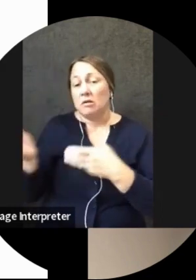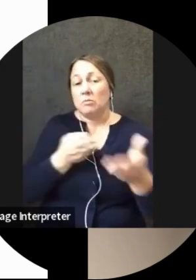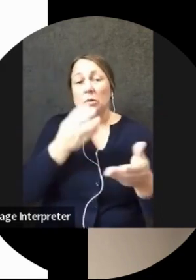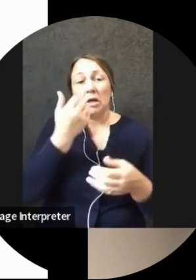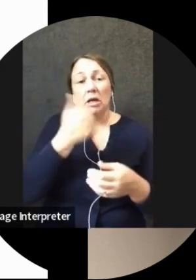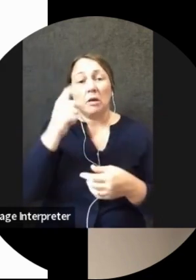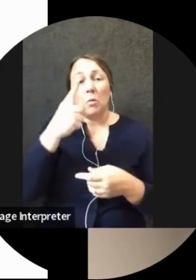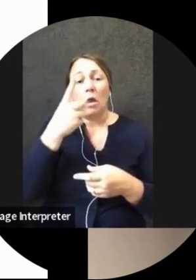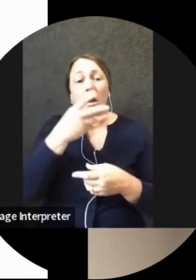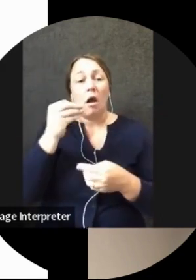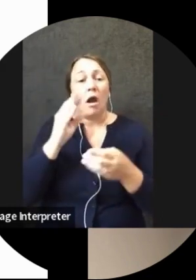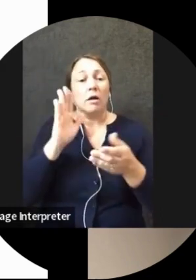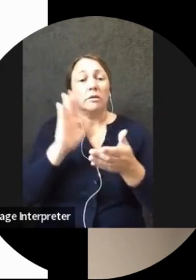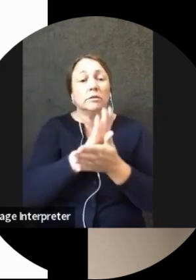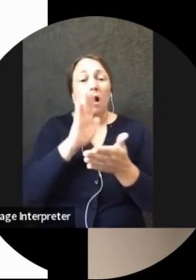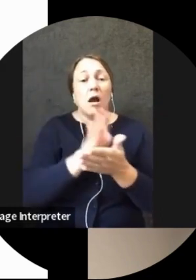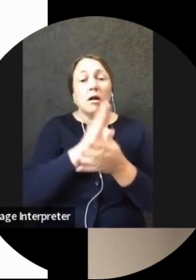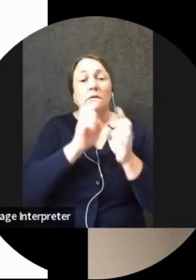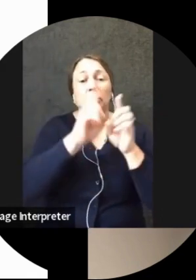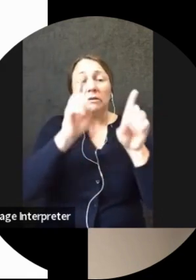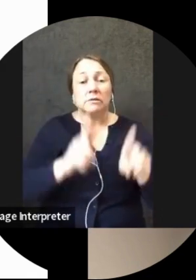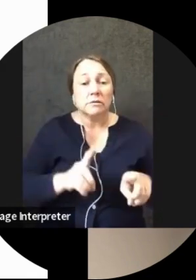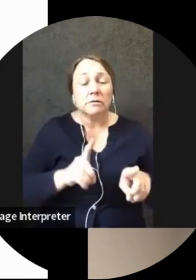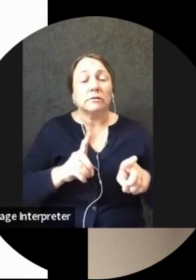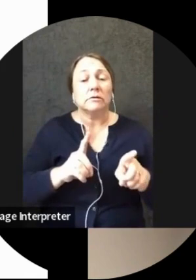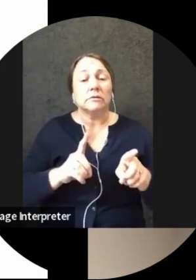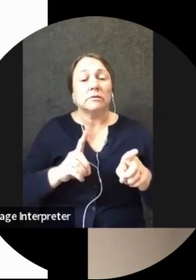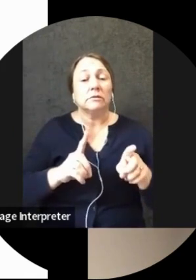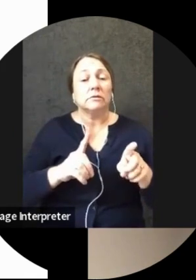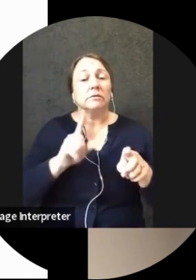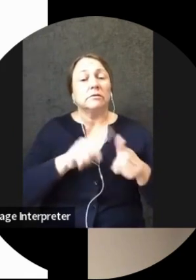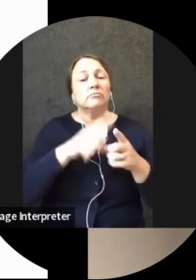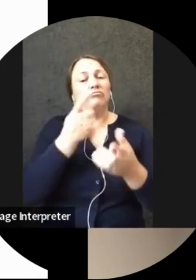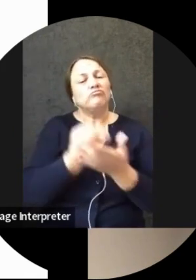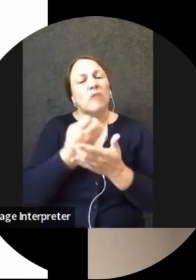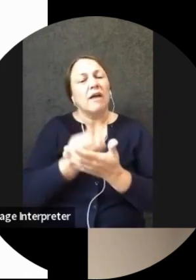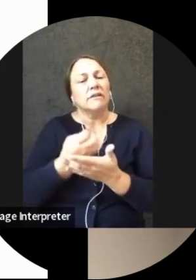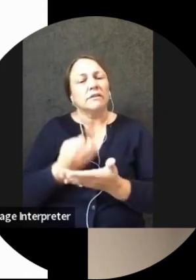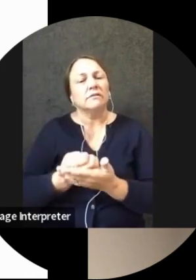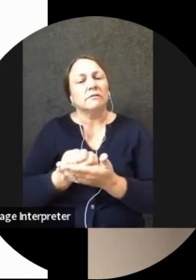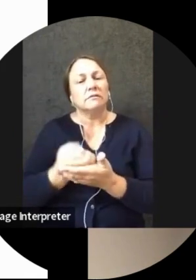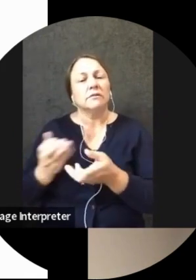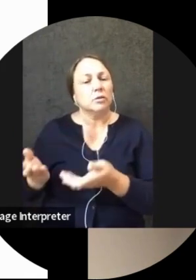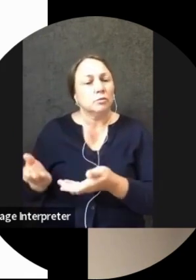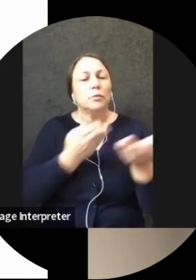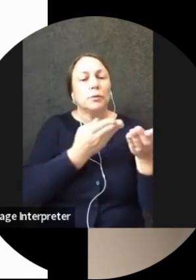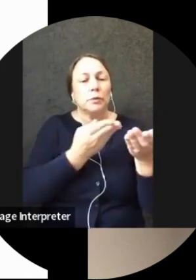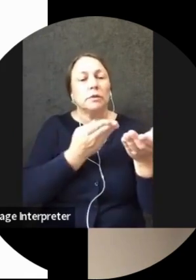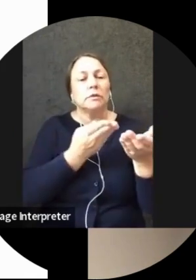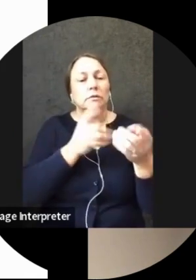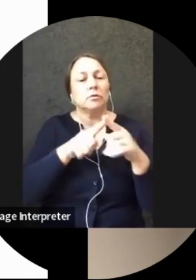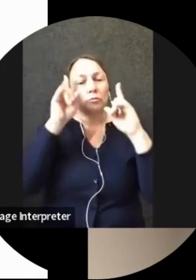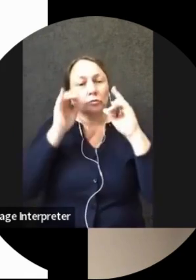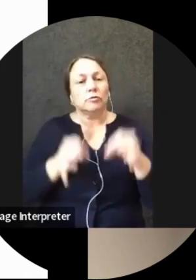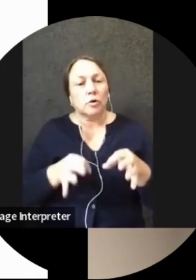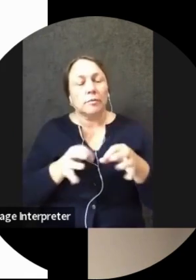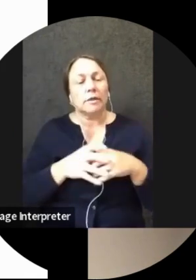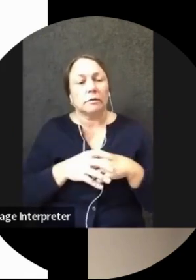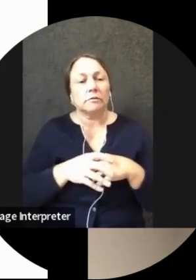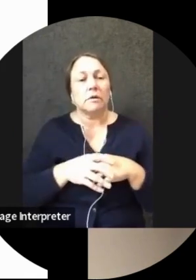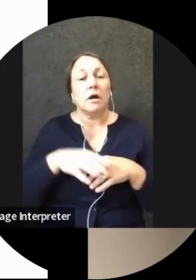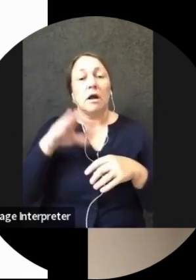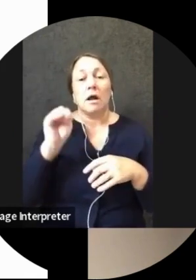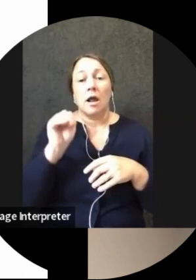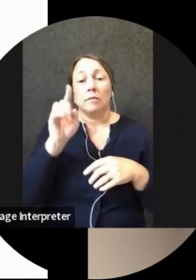supporting documents or evidence they believe to be relevant. It's a MDR has to occur